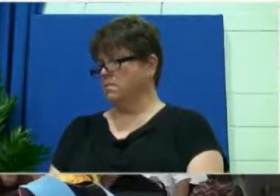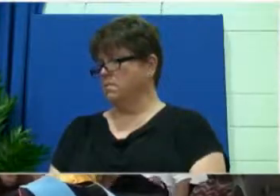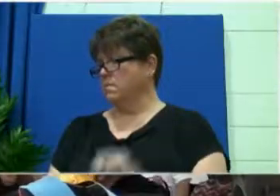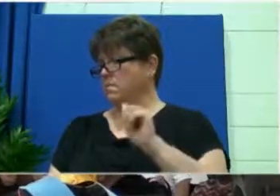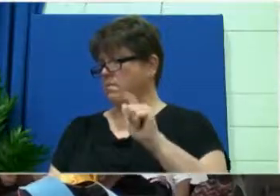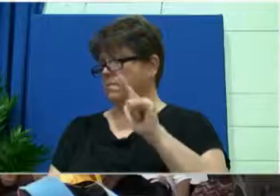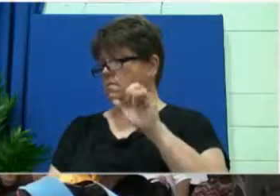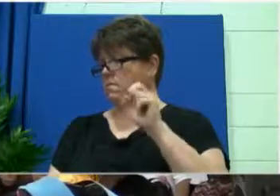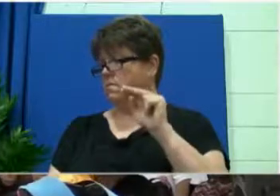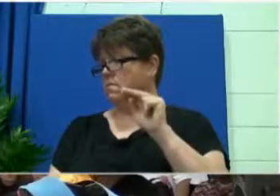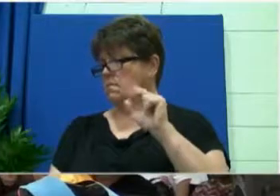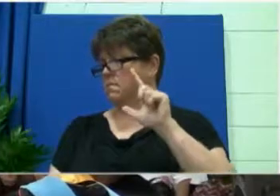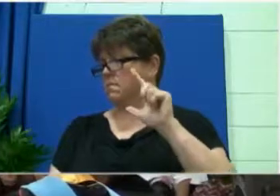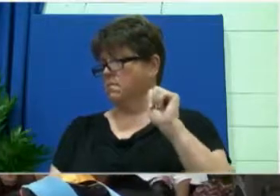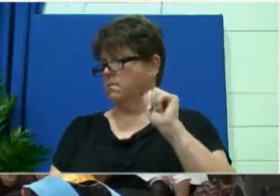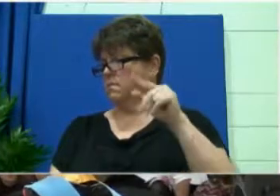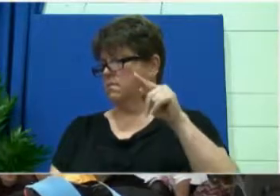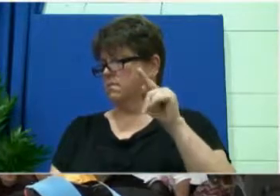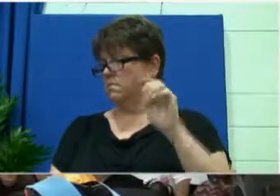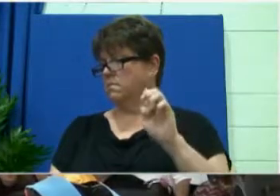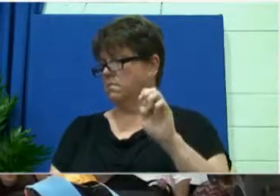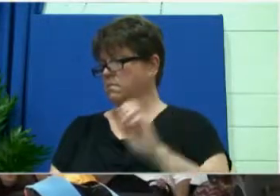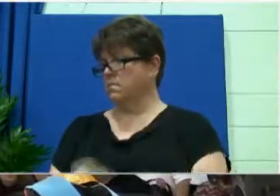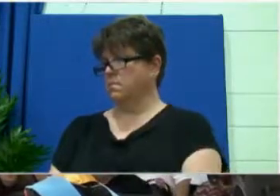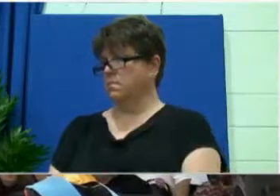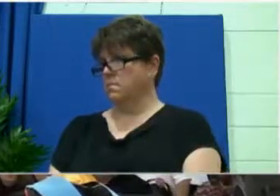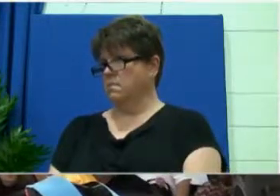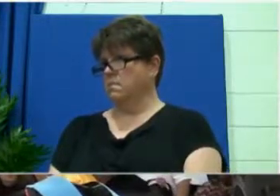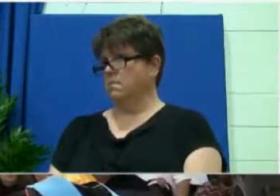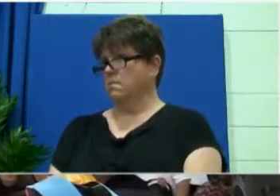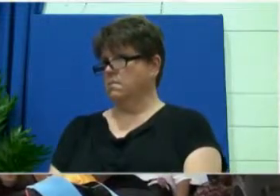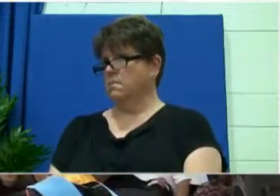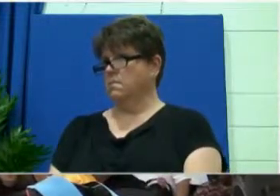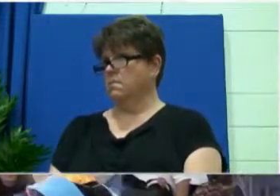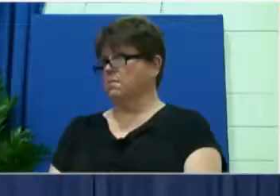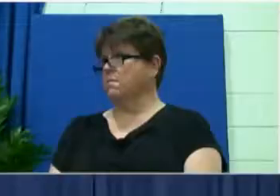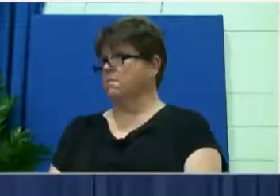Allison Christine Lapp, Associate in Arts.